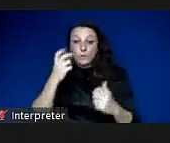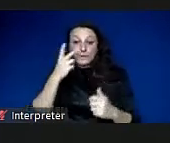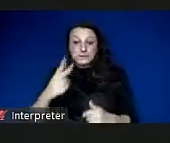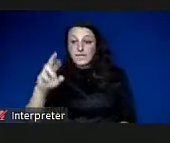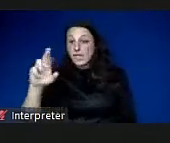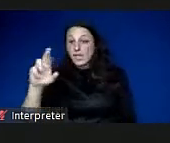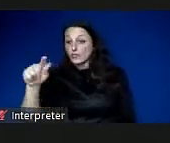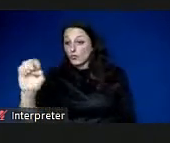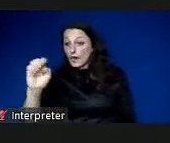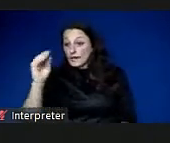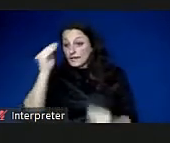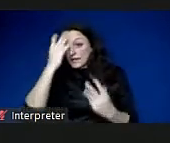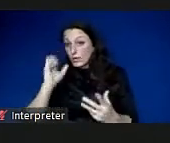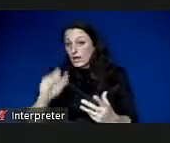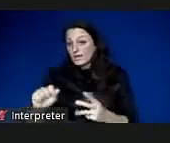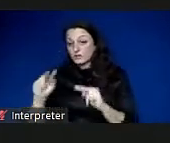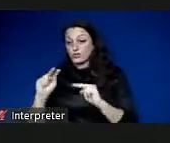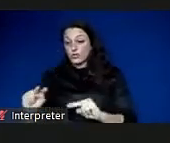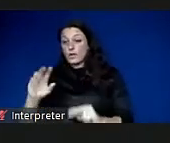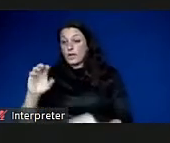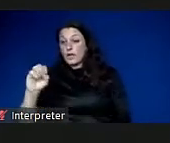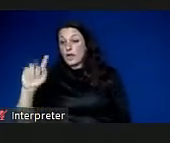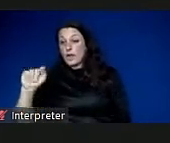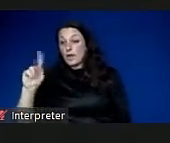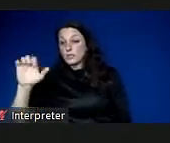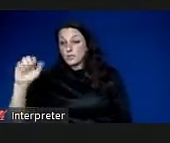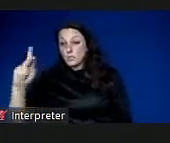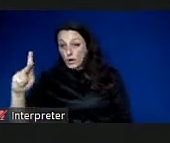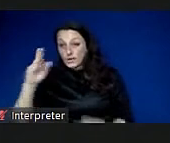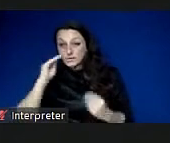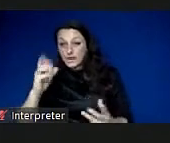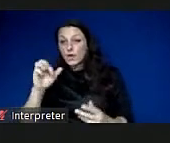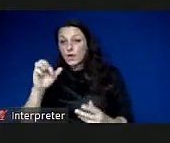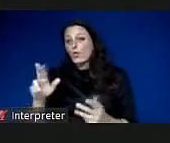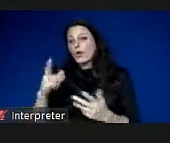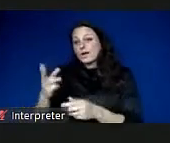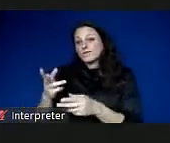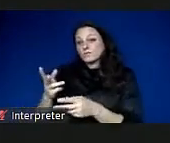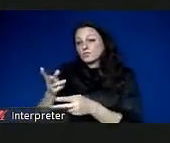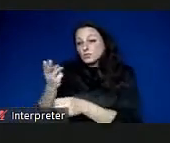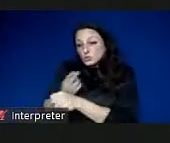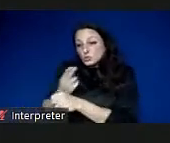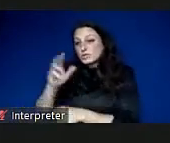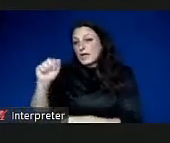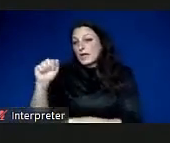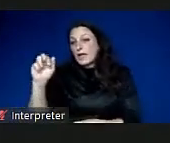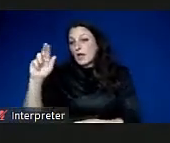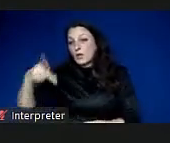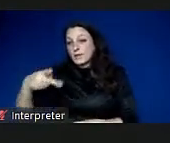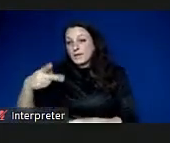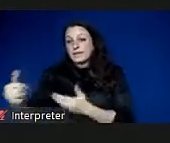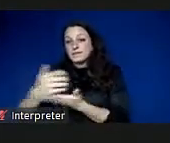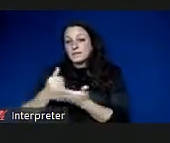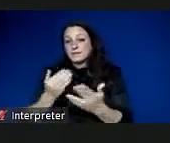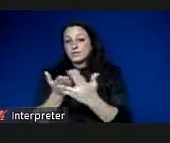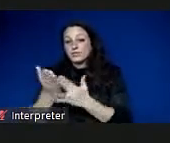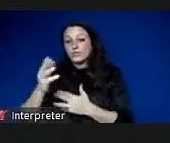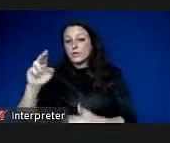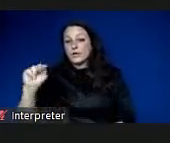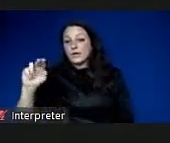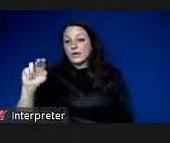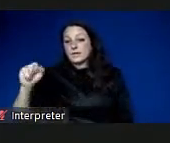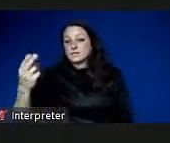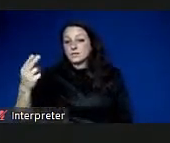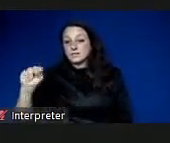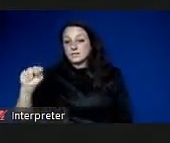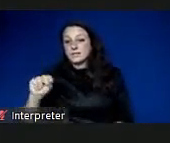to look at our outbreak data, or where we have to go to this AARP data that's collected through this NHSN system. Sorry, I'm